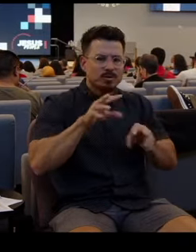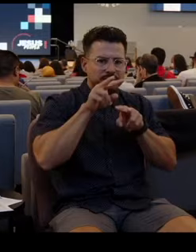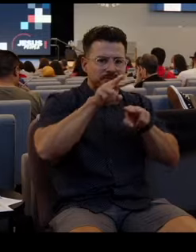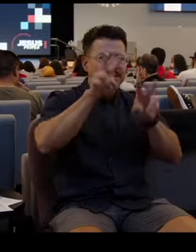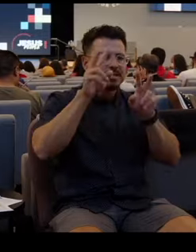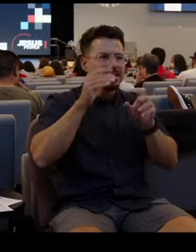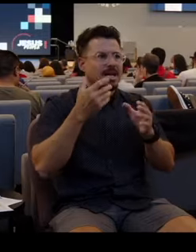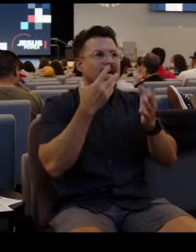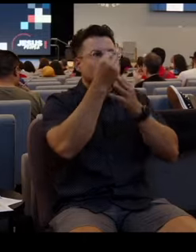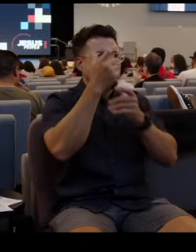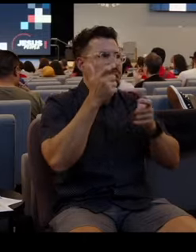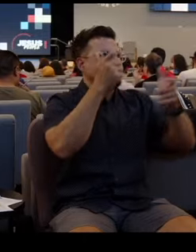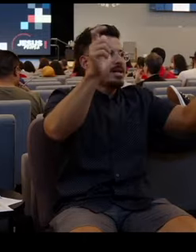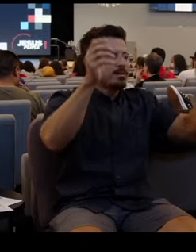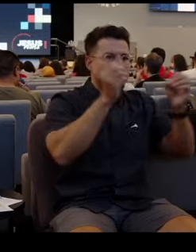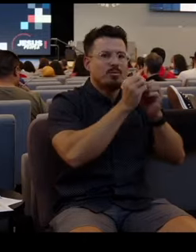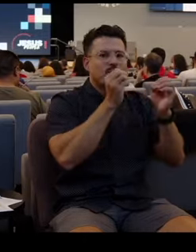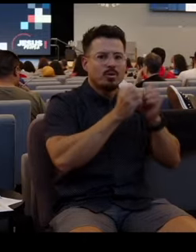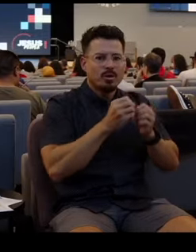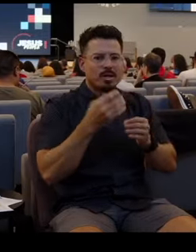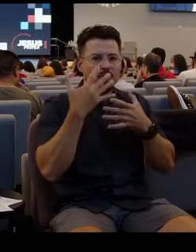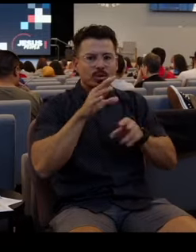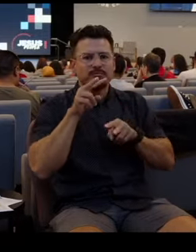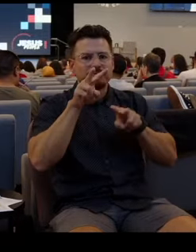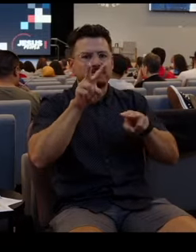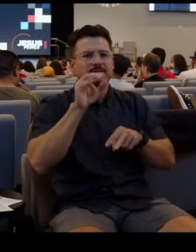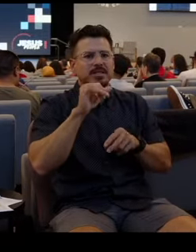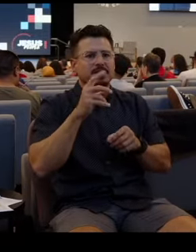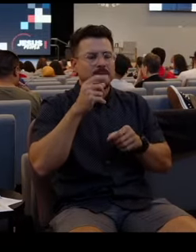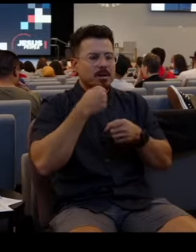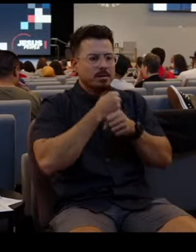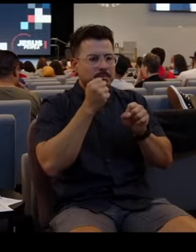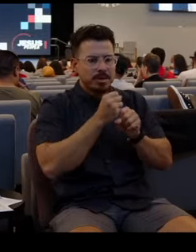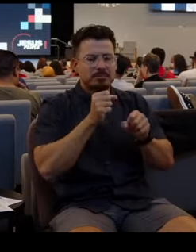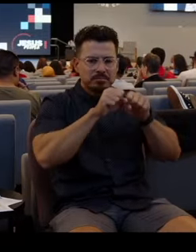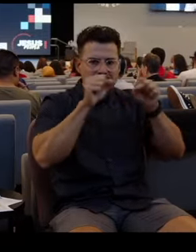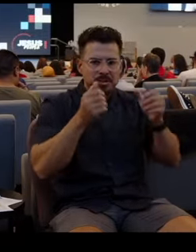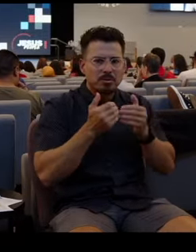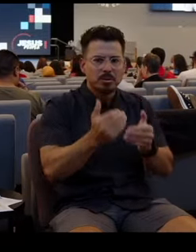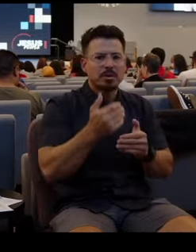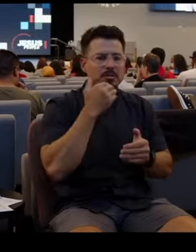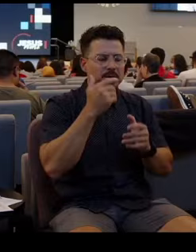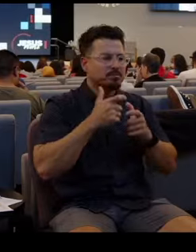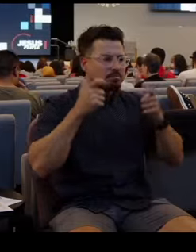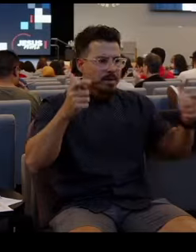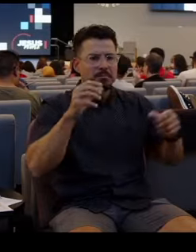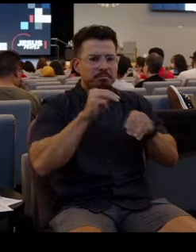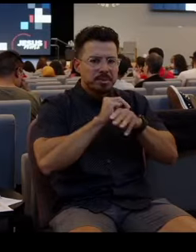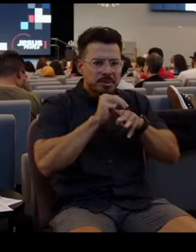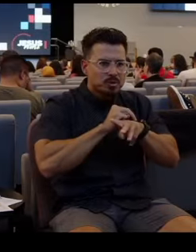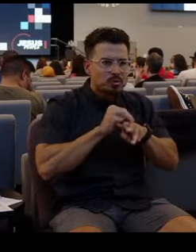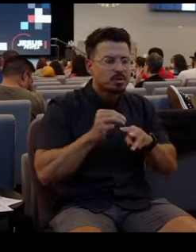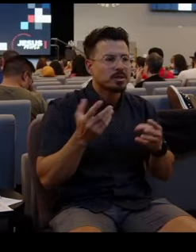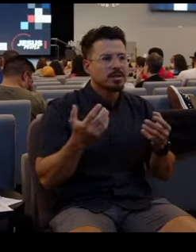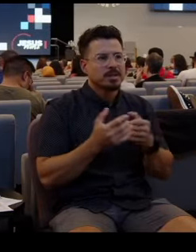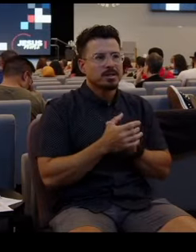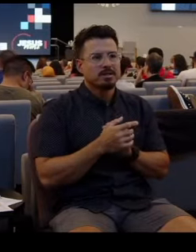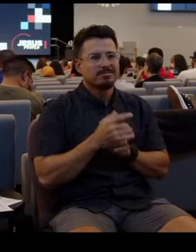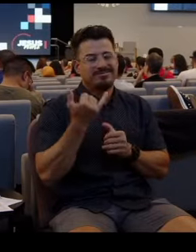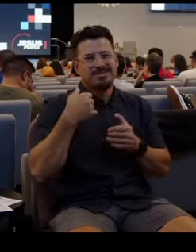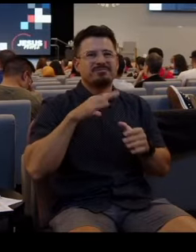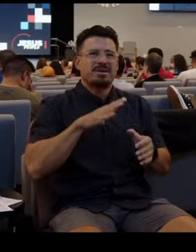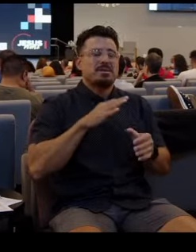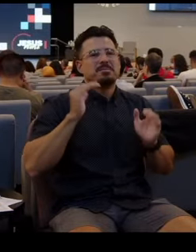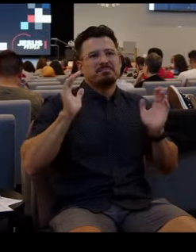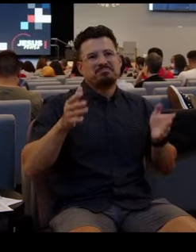big. They've lost the vision to be an ecosystem-type ministry. It's just kind of like, just be a satellite. You